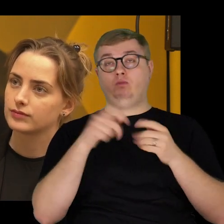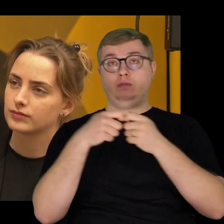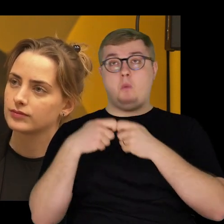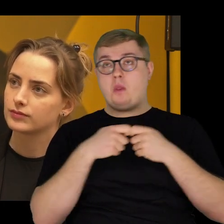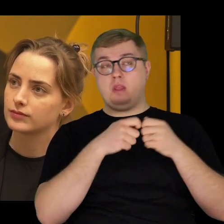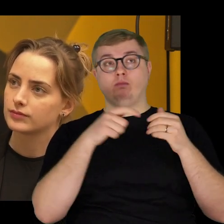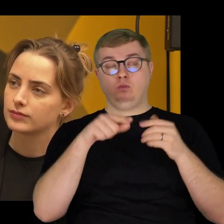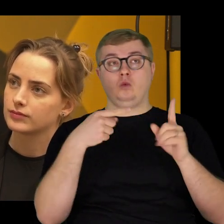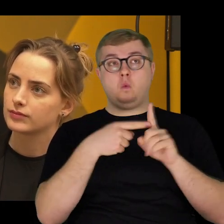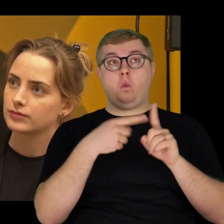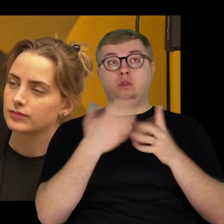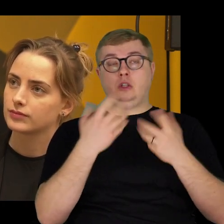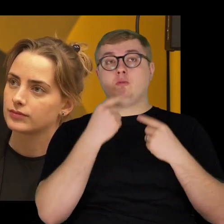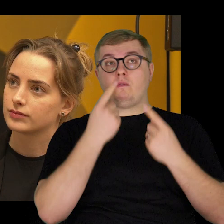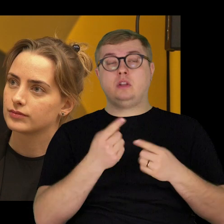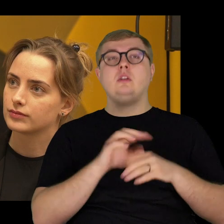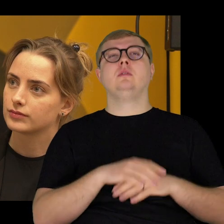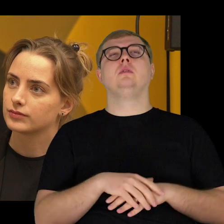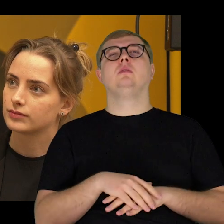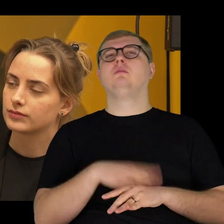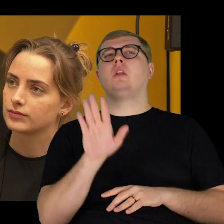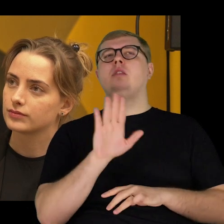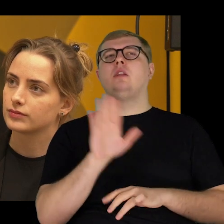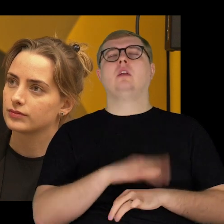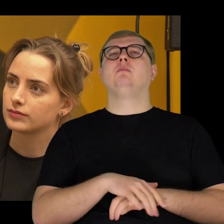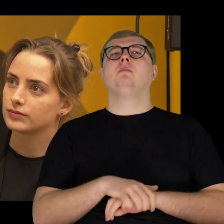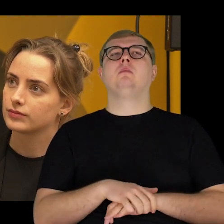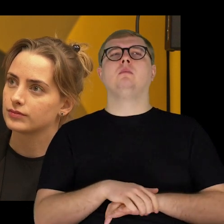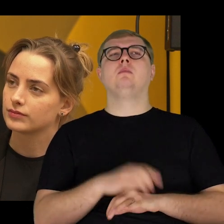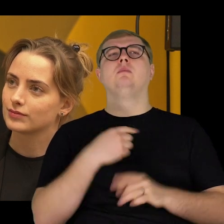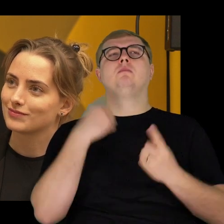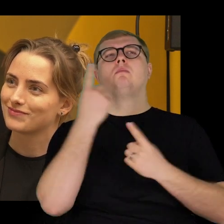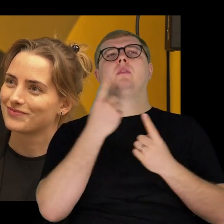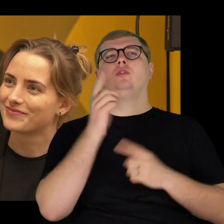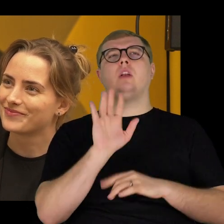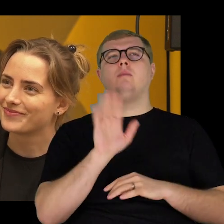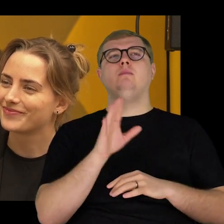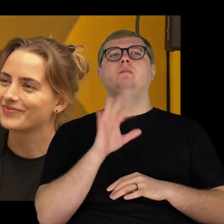to? No, actually, no. I mean, I don't think that there is. Sorry.